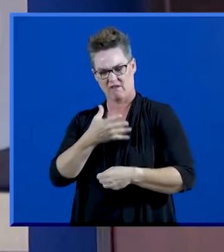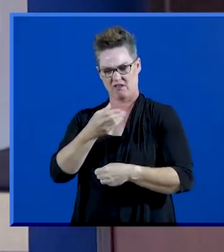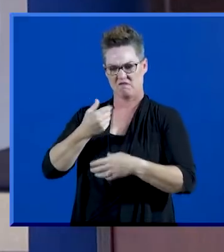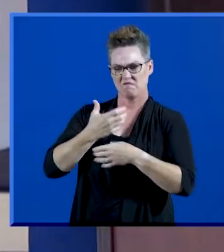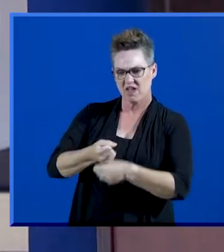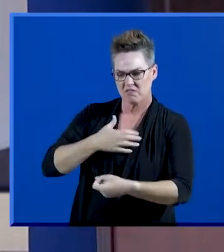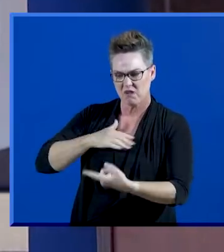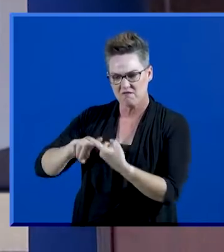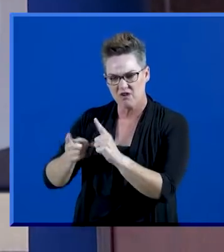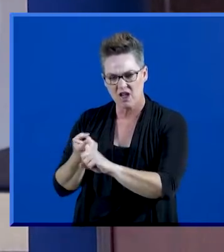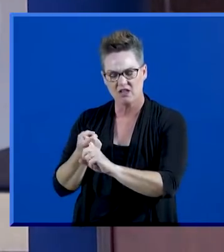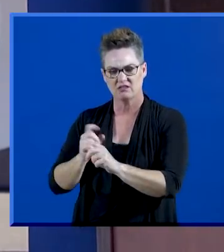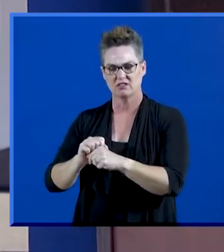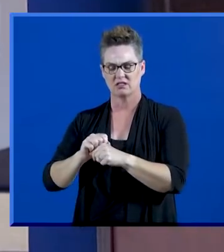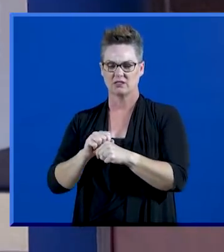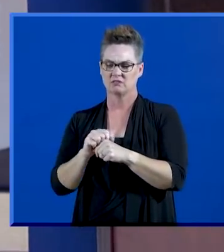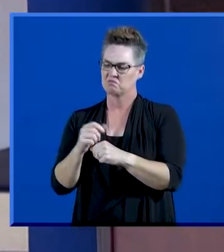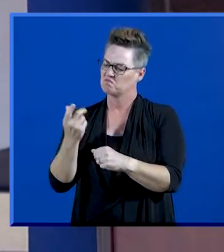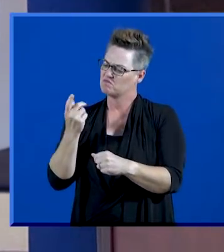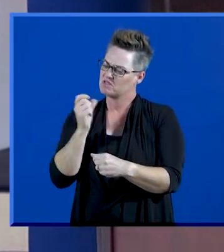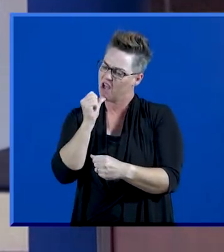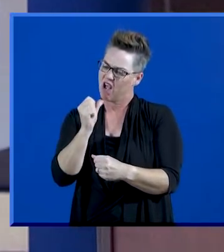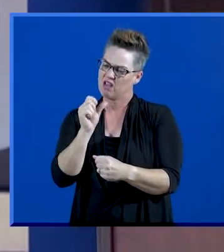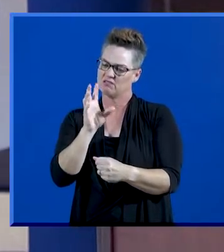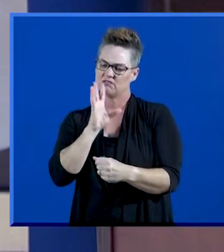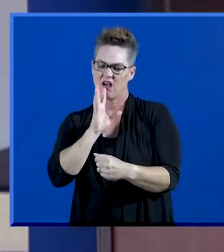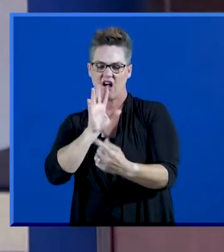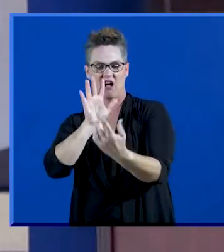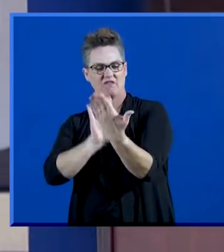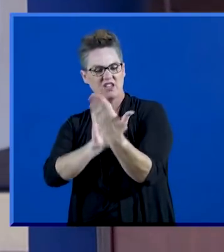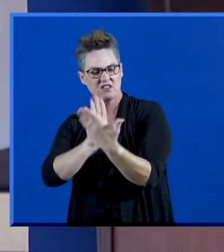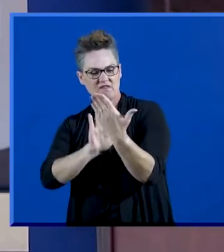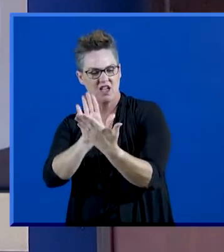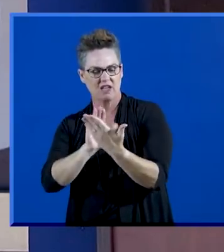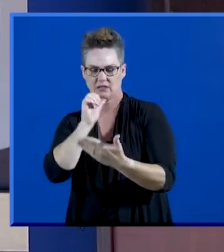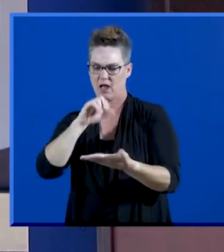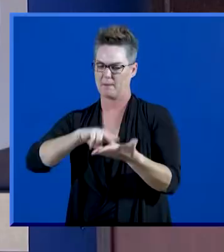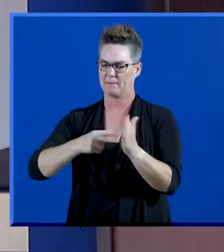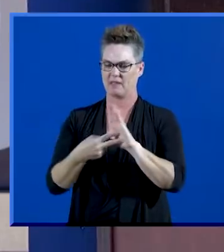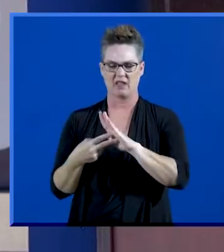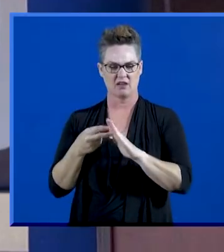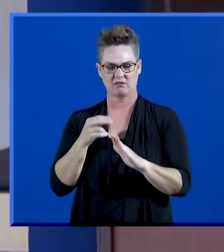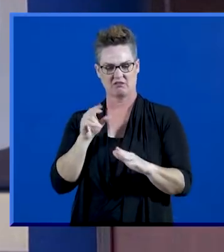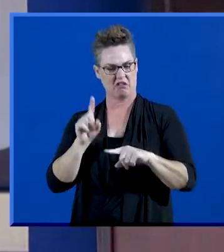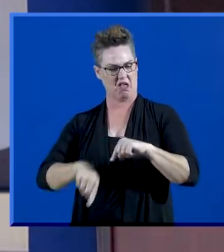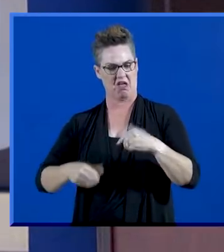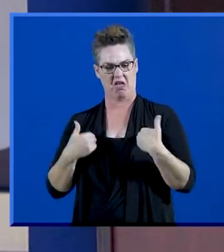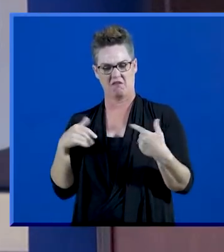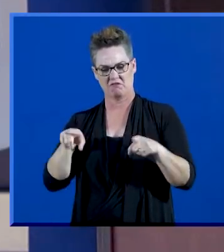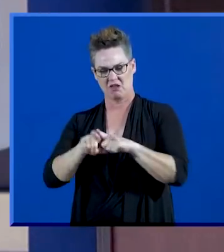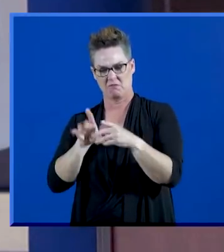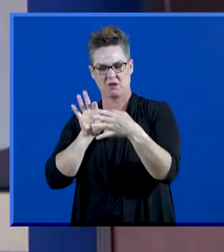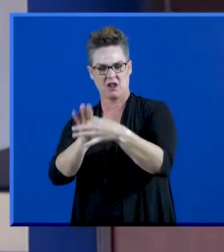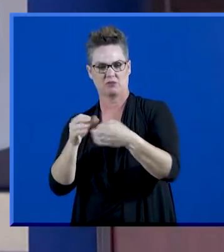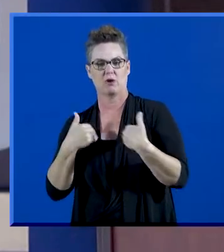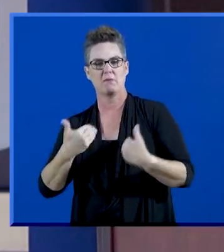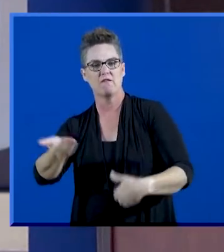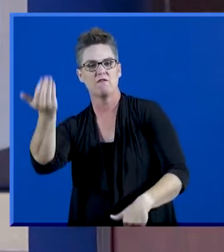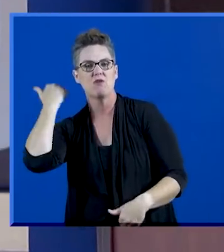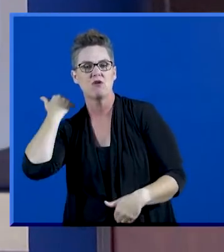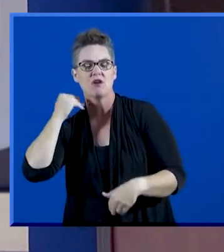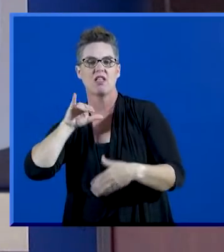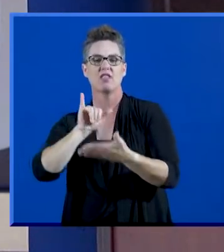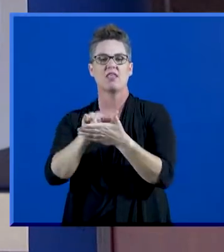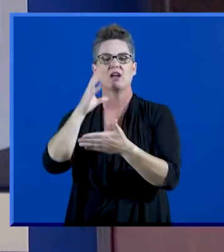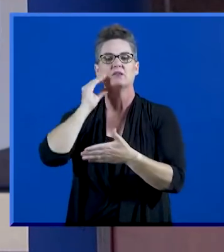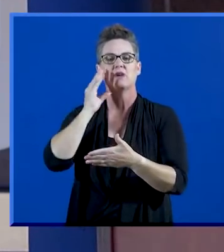before. I should have had more faith in myself and in my friends. Just because we didn't talk face to face or even talk much on social media